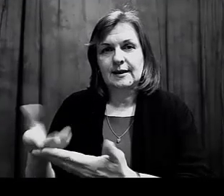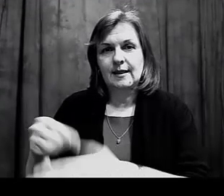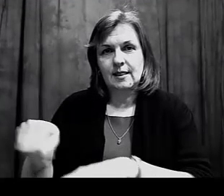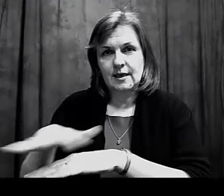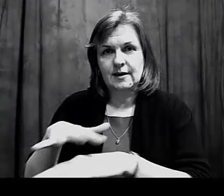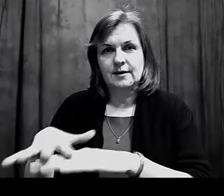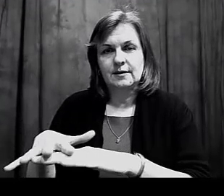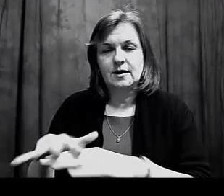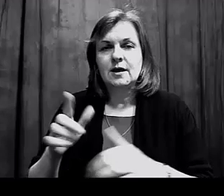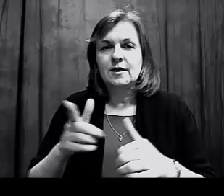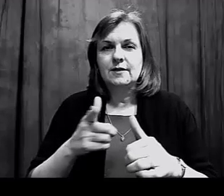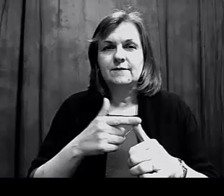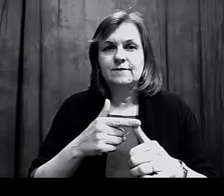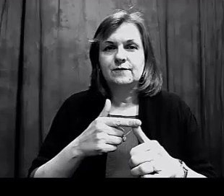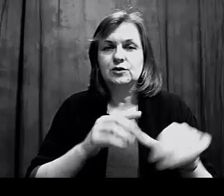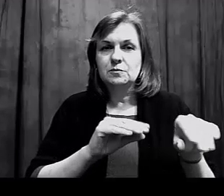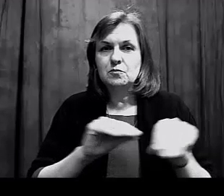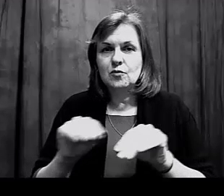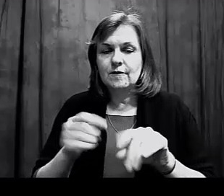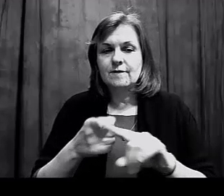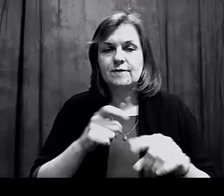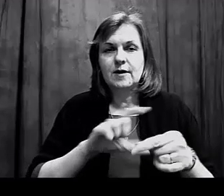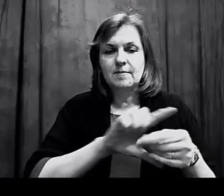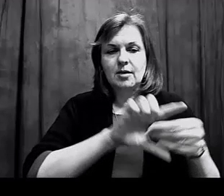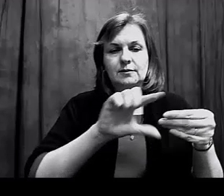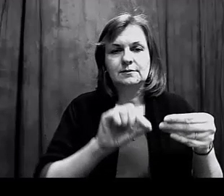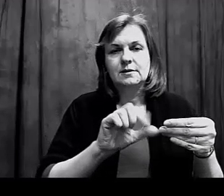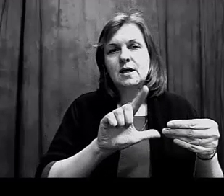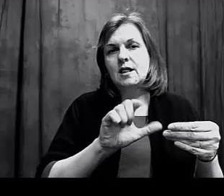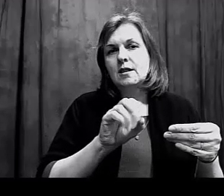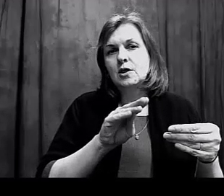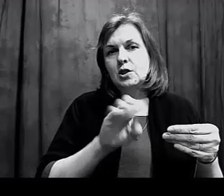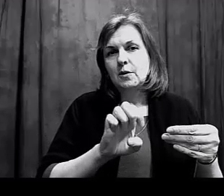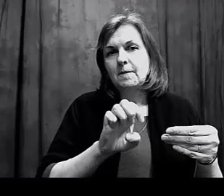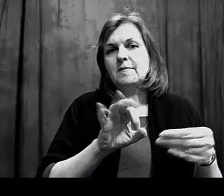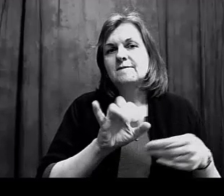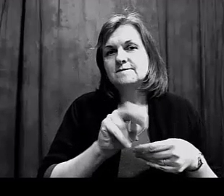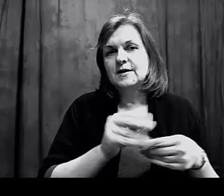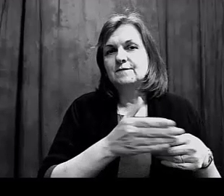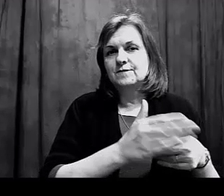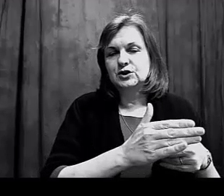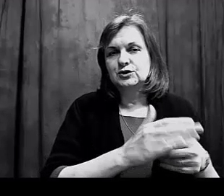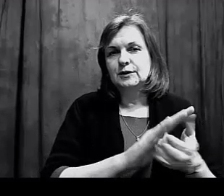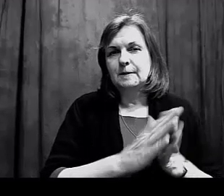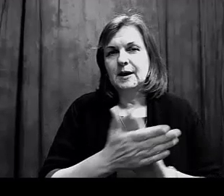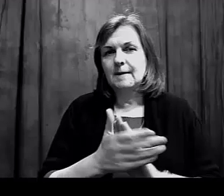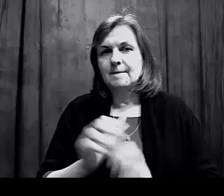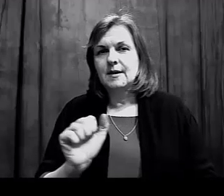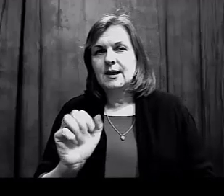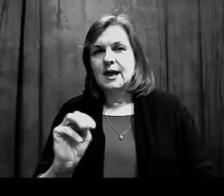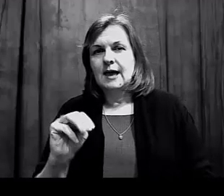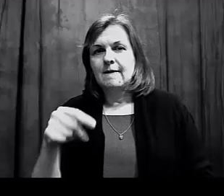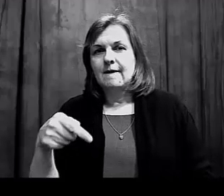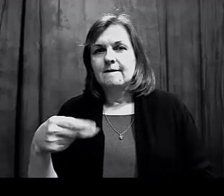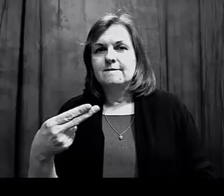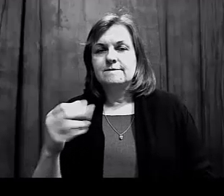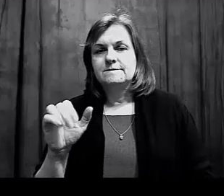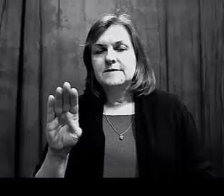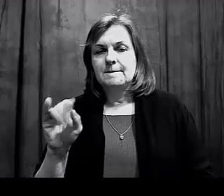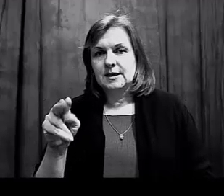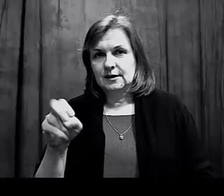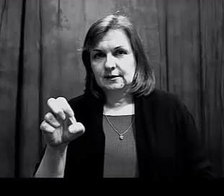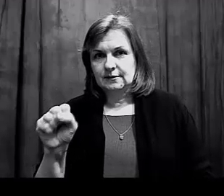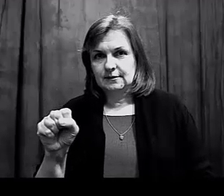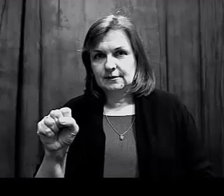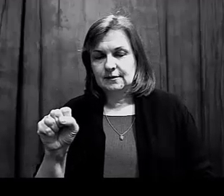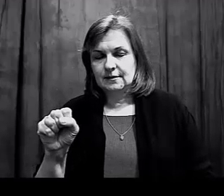movement between lobe-finned fish and our amphibians is this development